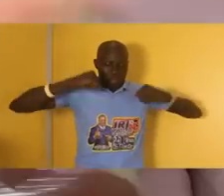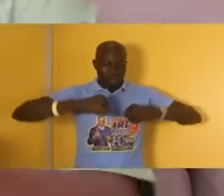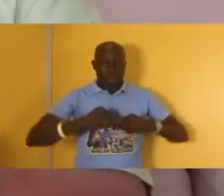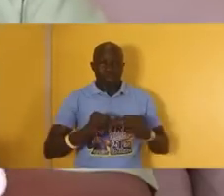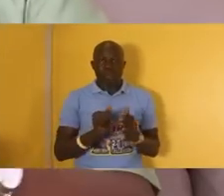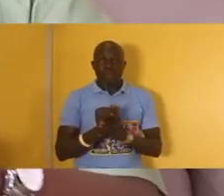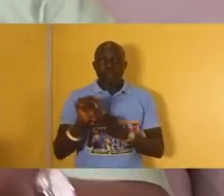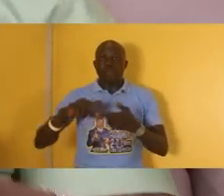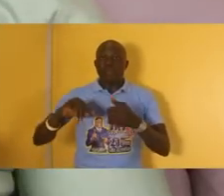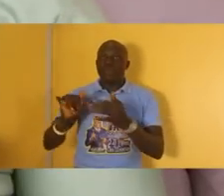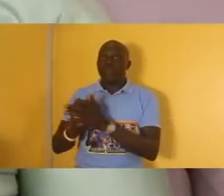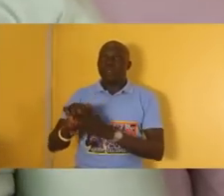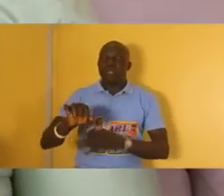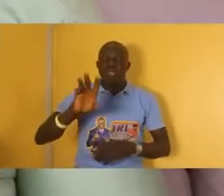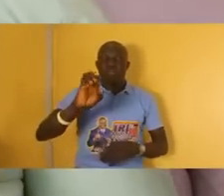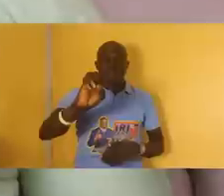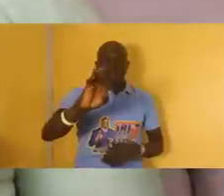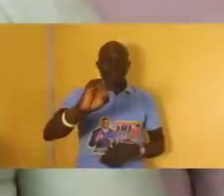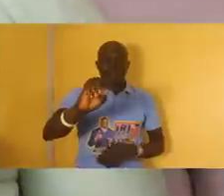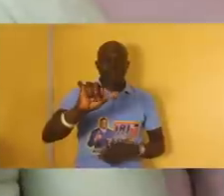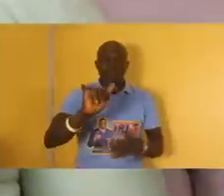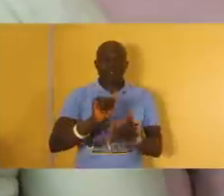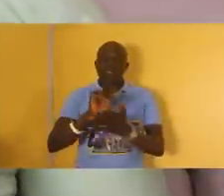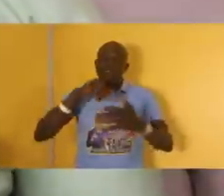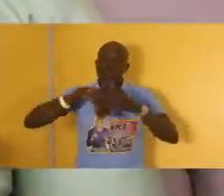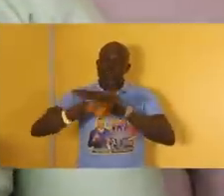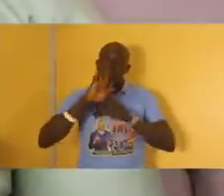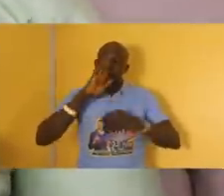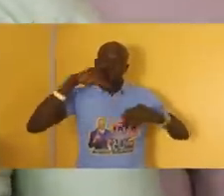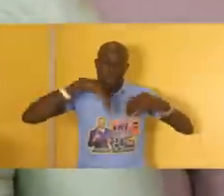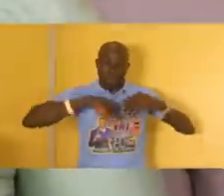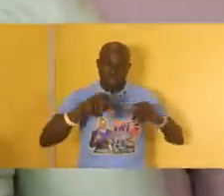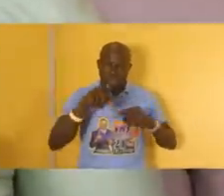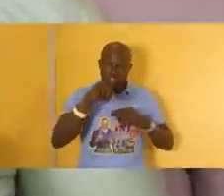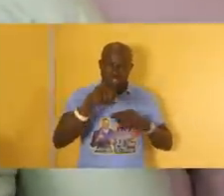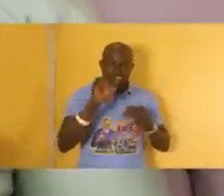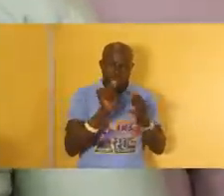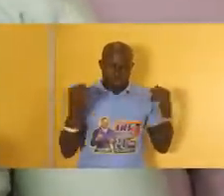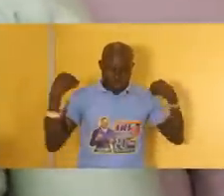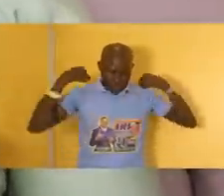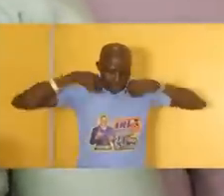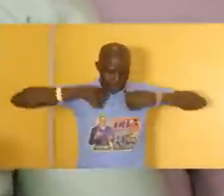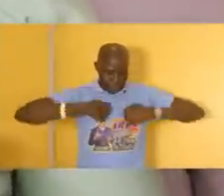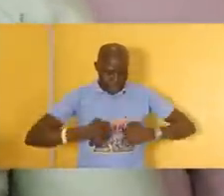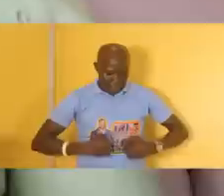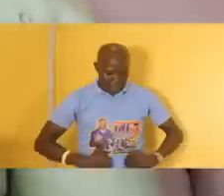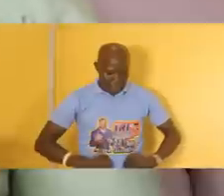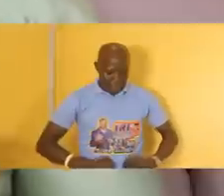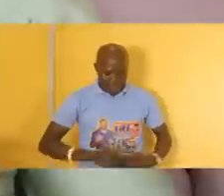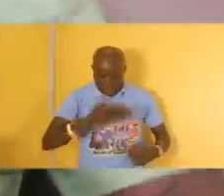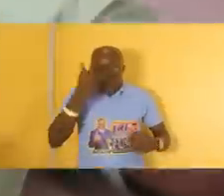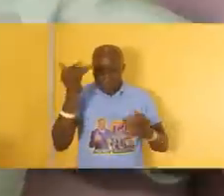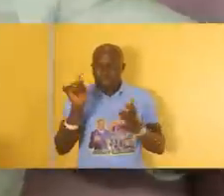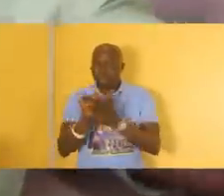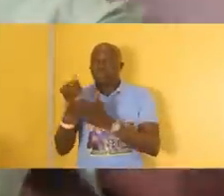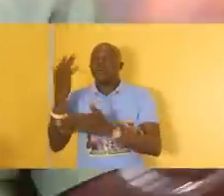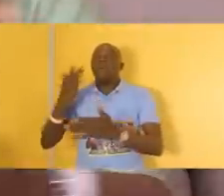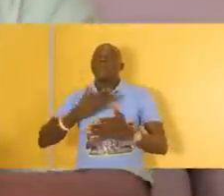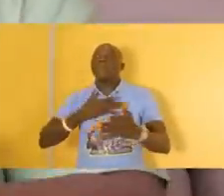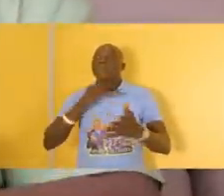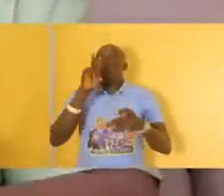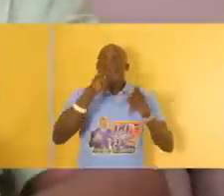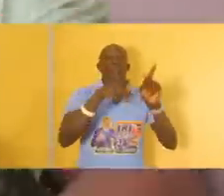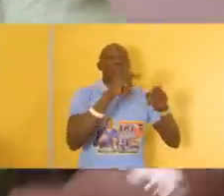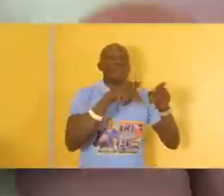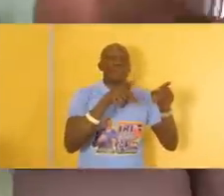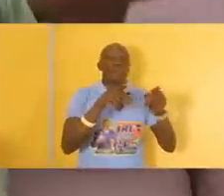his way, John Day? My papa, don't forget that. If I dare love better, I will. I see a drop in soul on a boy.